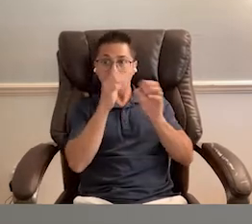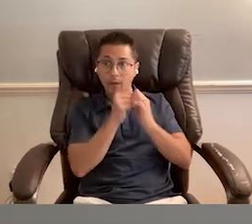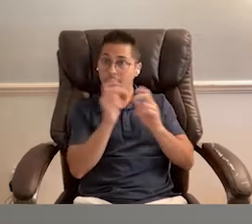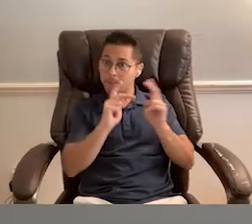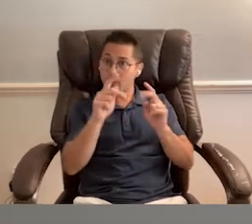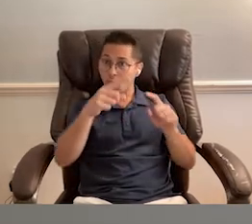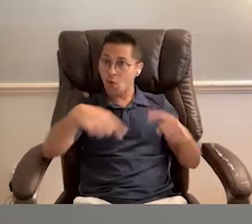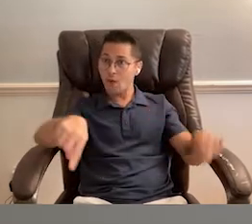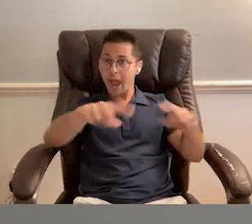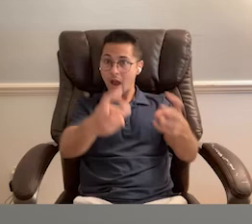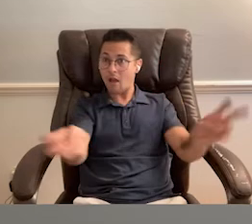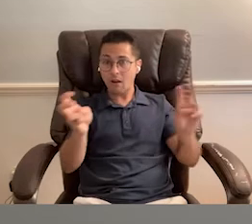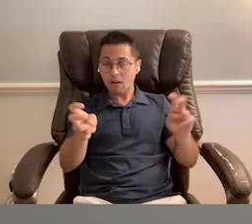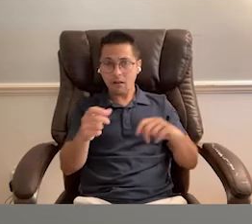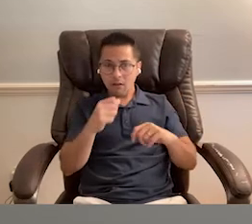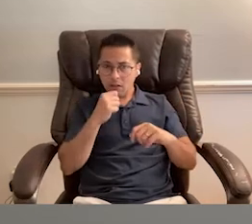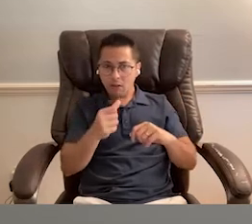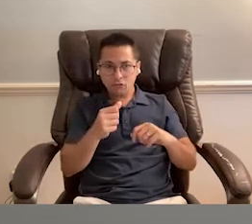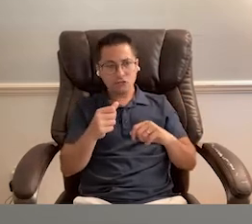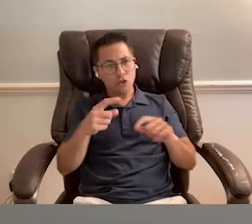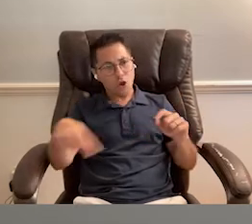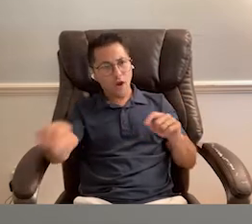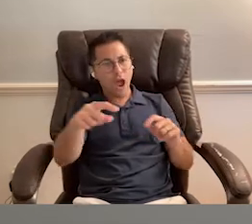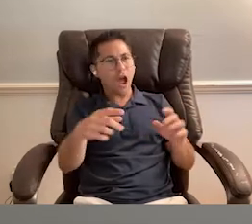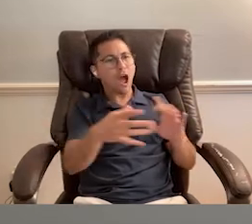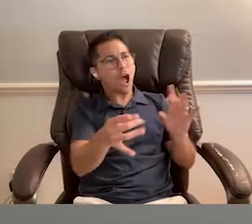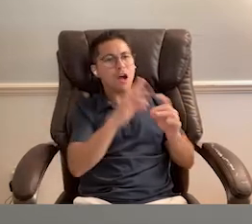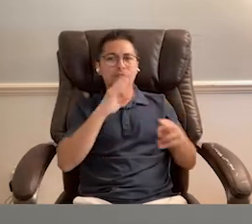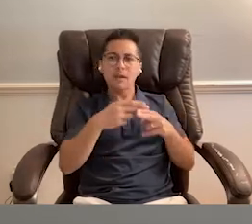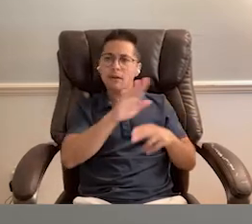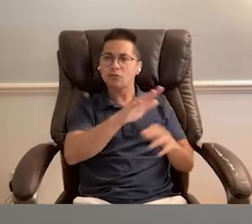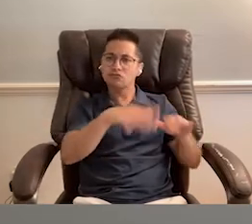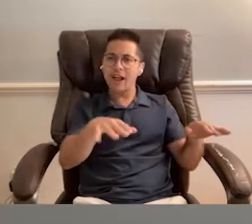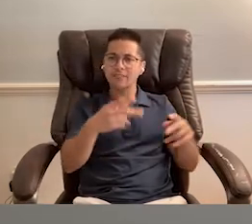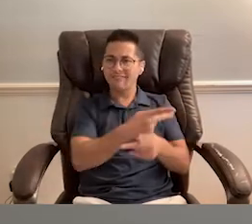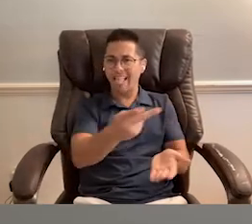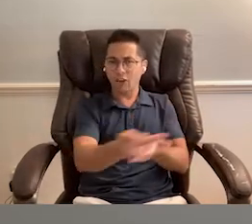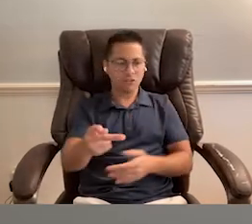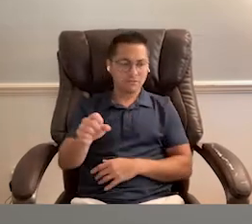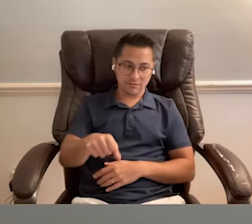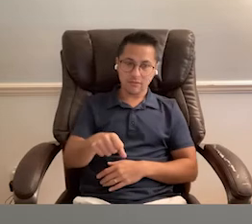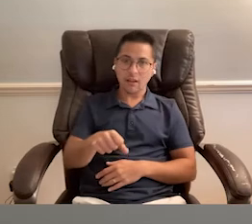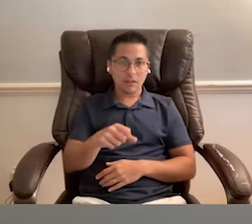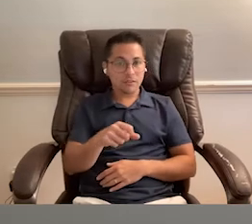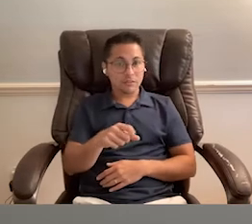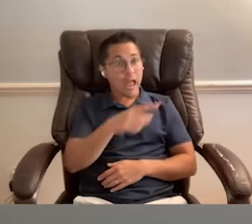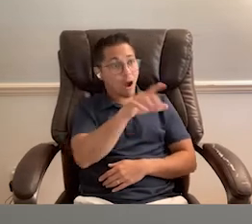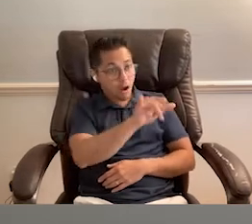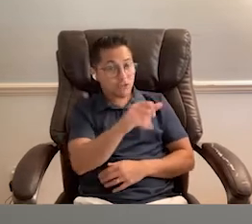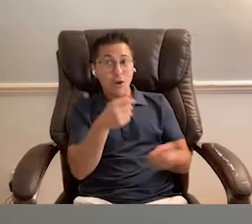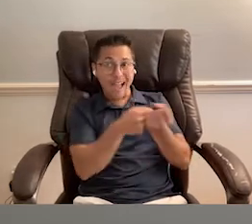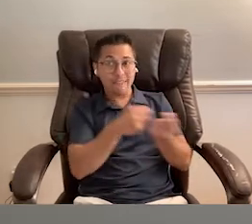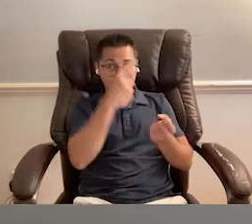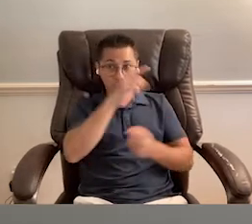people around the table, that they don't just go around the table talking about your child's failures. Yes. The IEP. And advocate